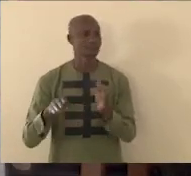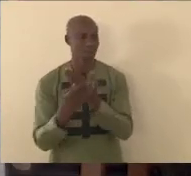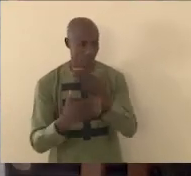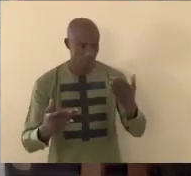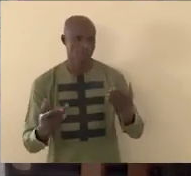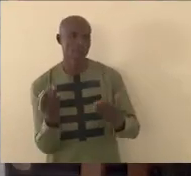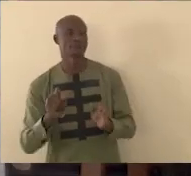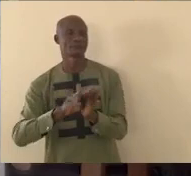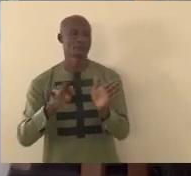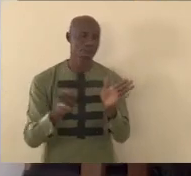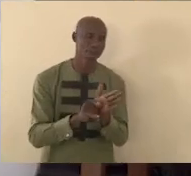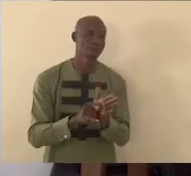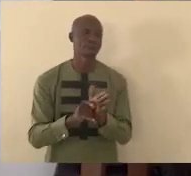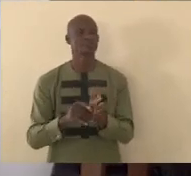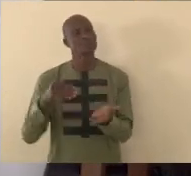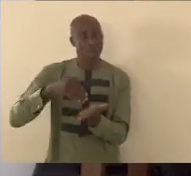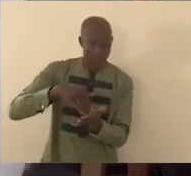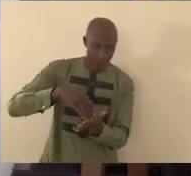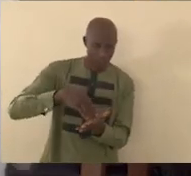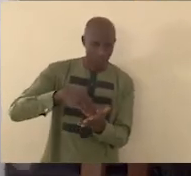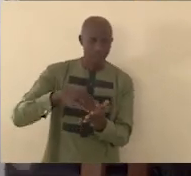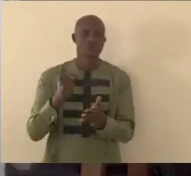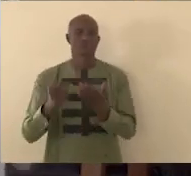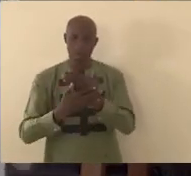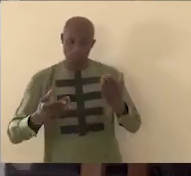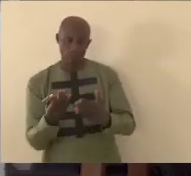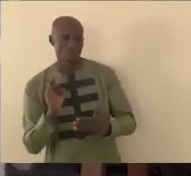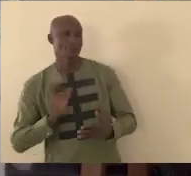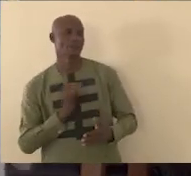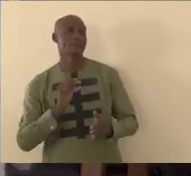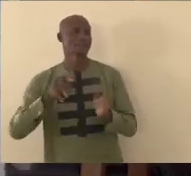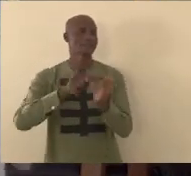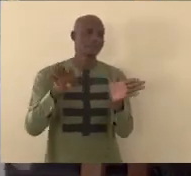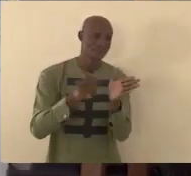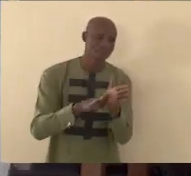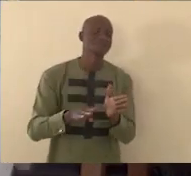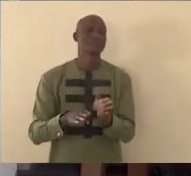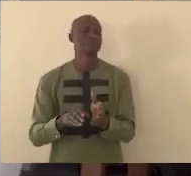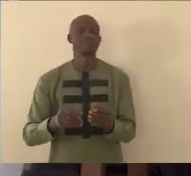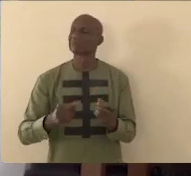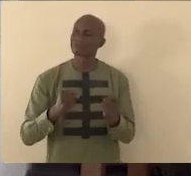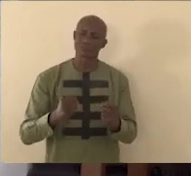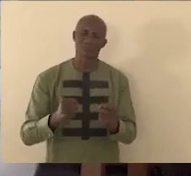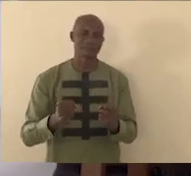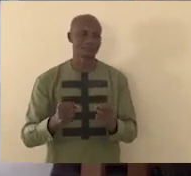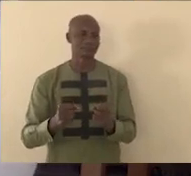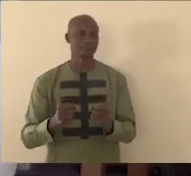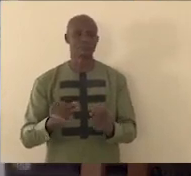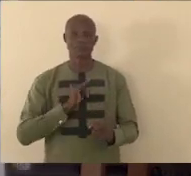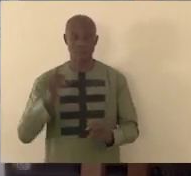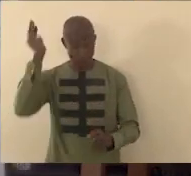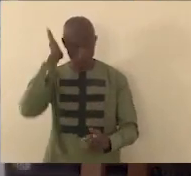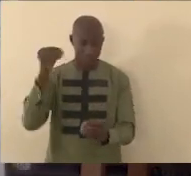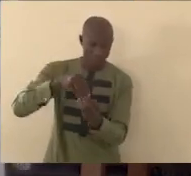tribes. The lament is that often the blood of our tribes is thicker than the water of baptism. And I